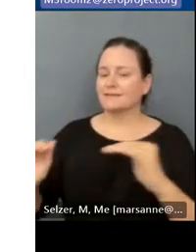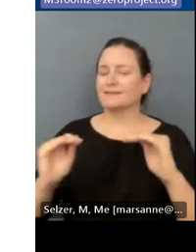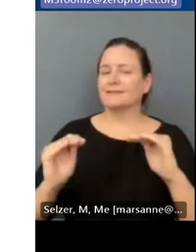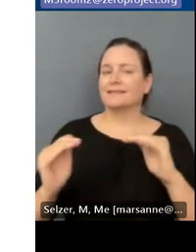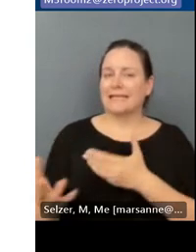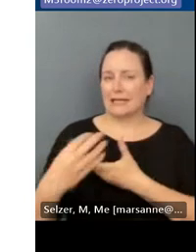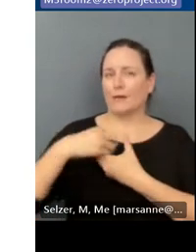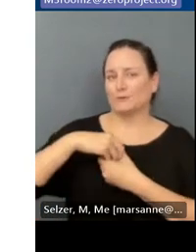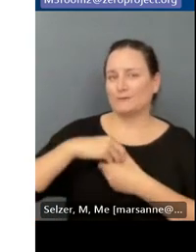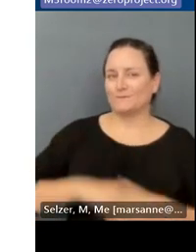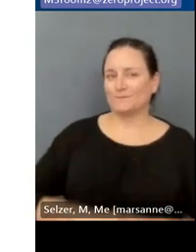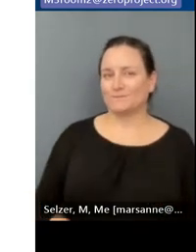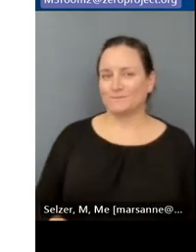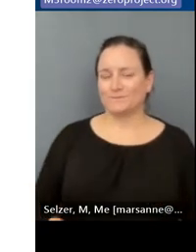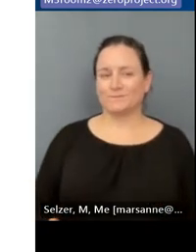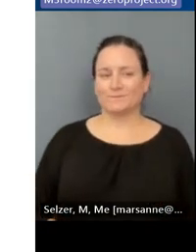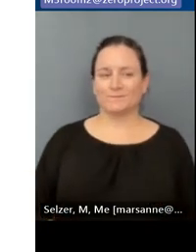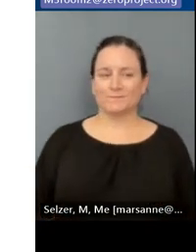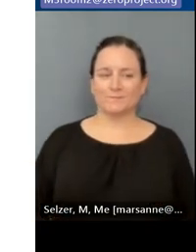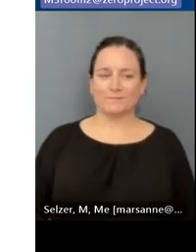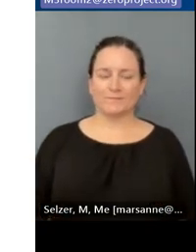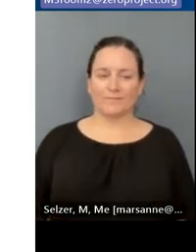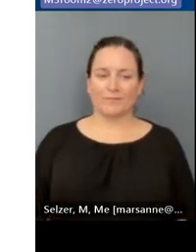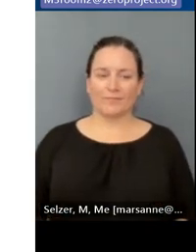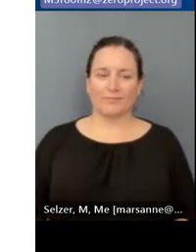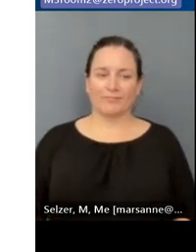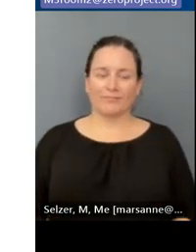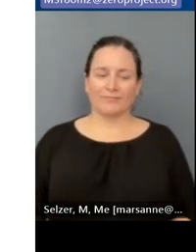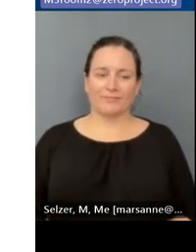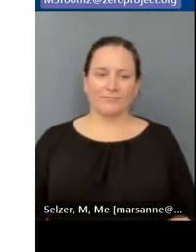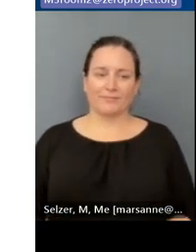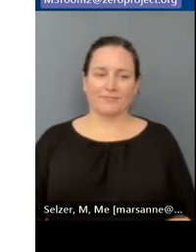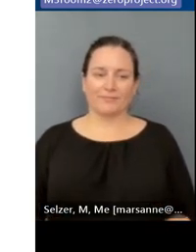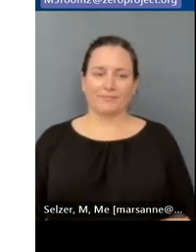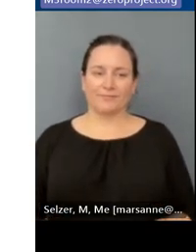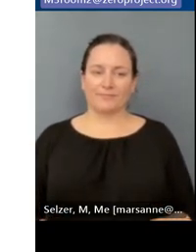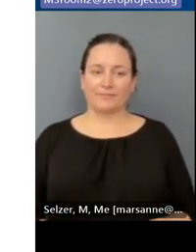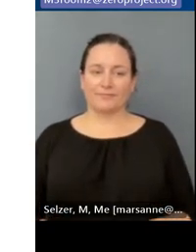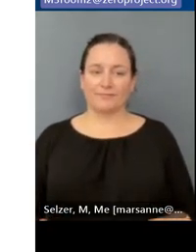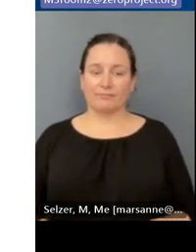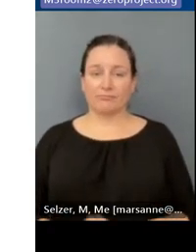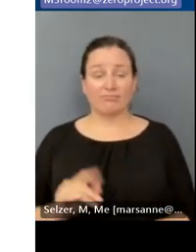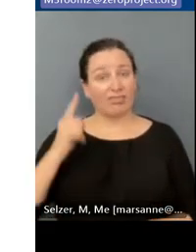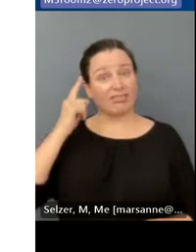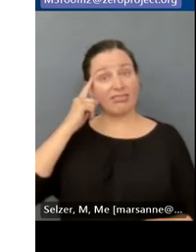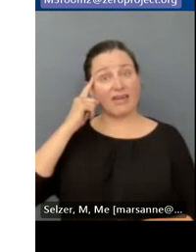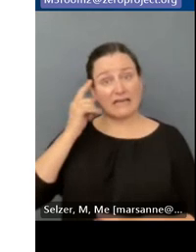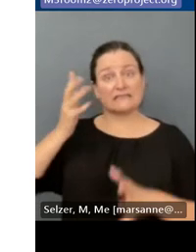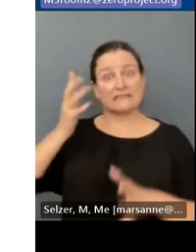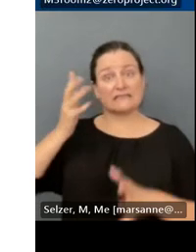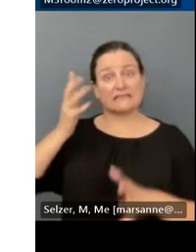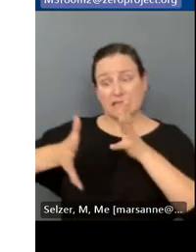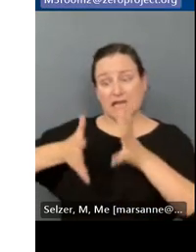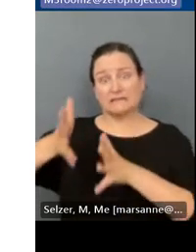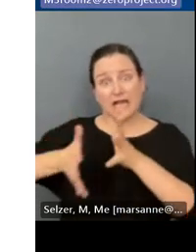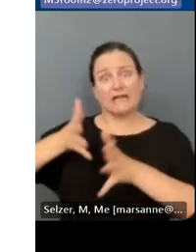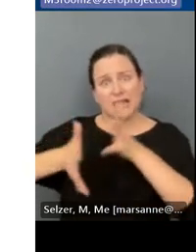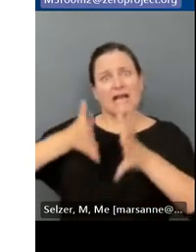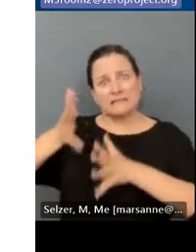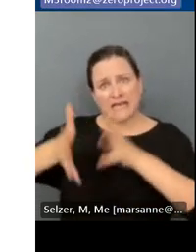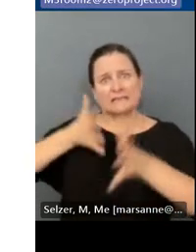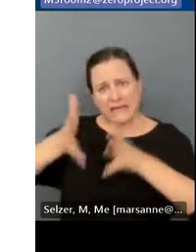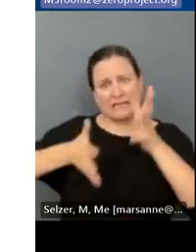Strangely, but most solutions offered for deaf accessibility focus only on creating sign, and more signs. But does